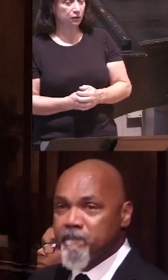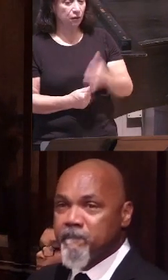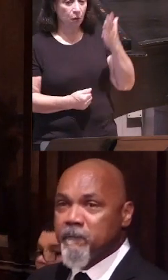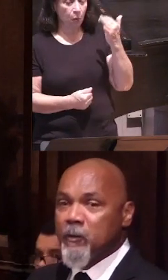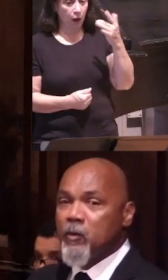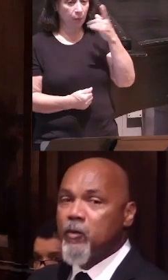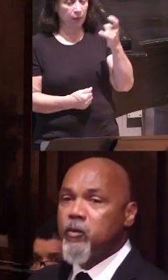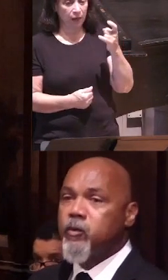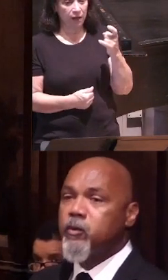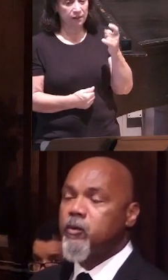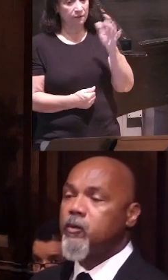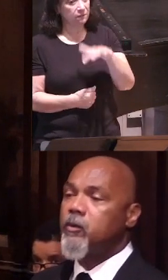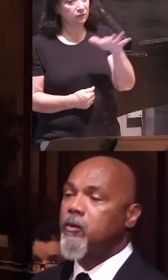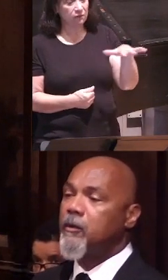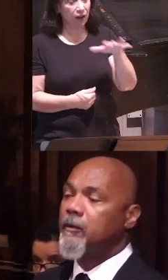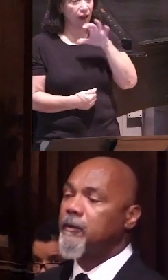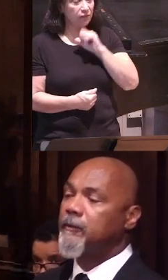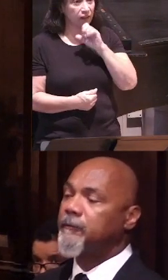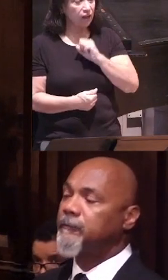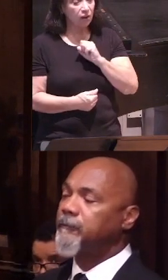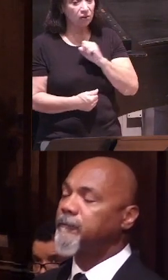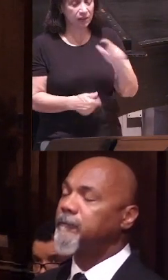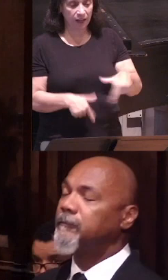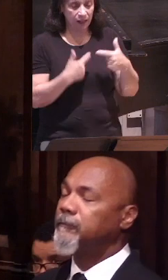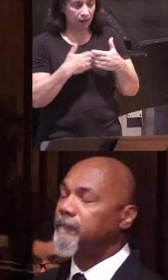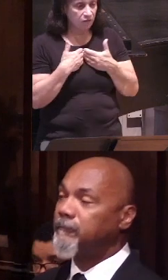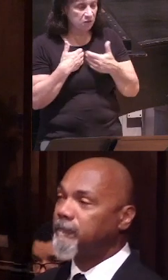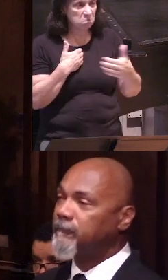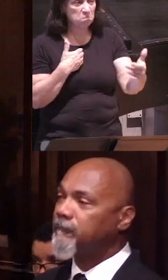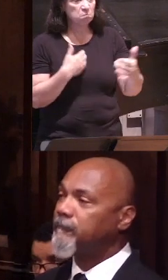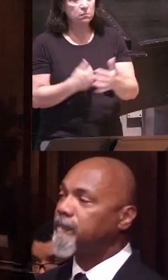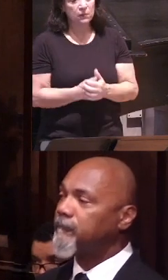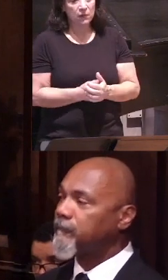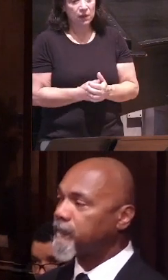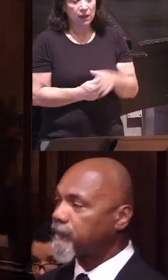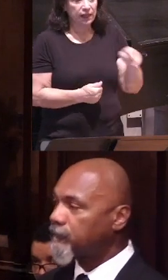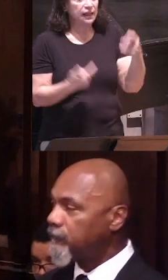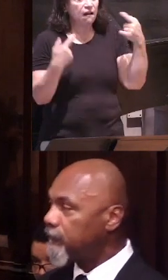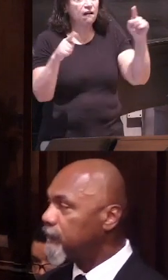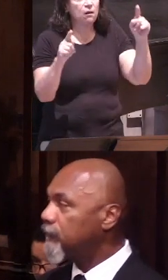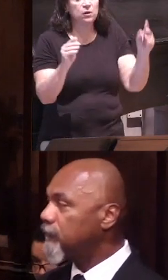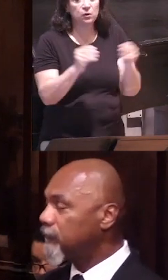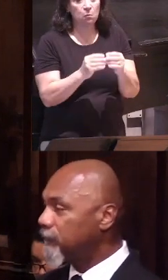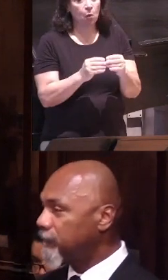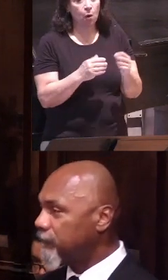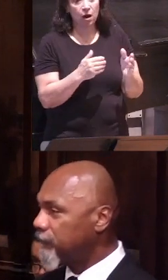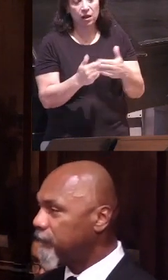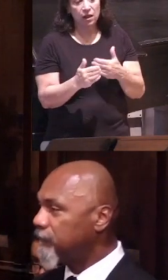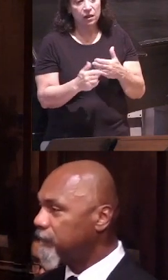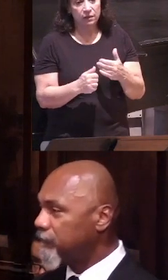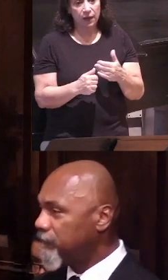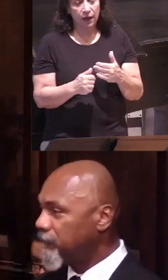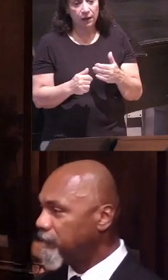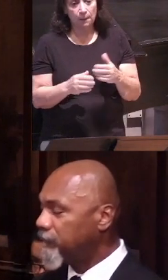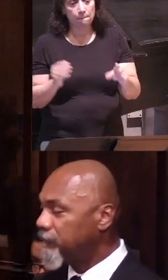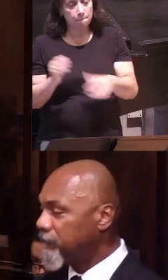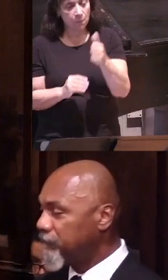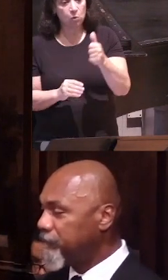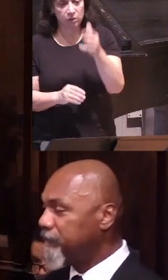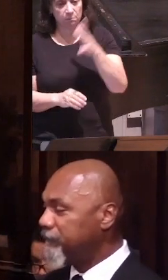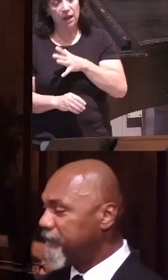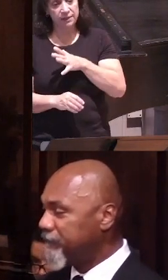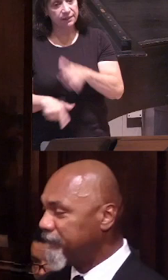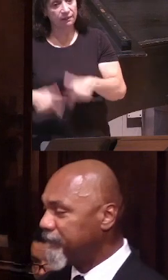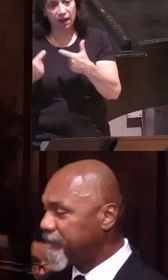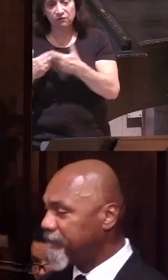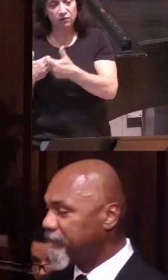because in the 55 years he lived his life, he accomplished more than many in a lifetime.